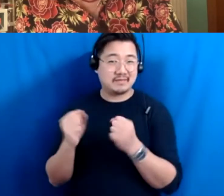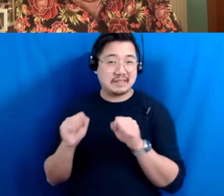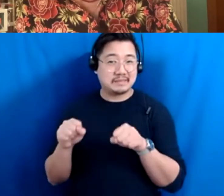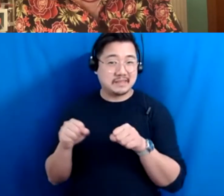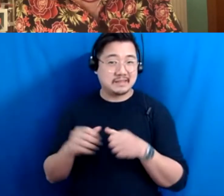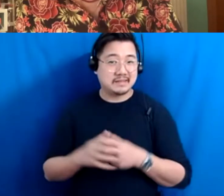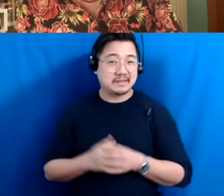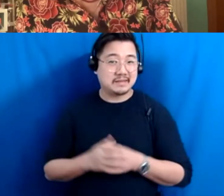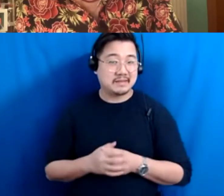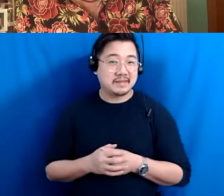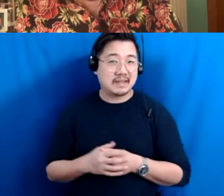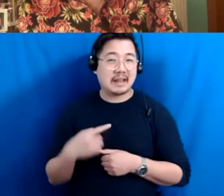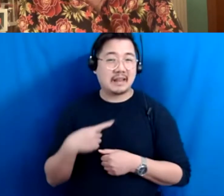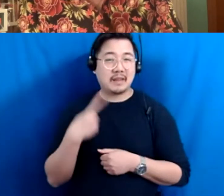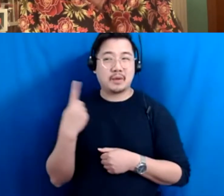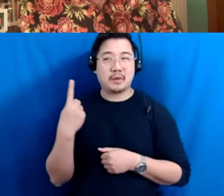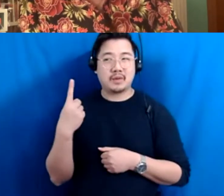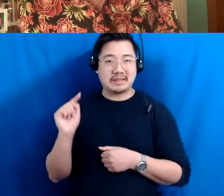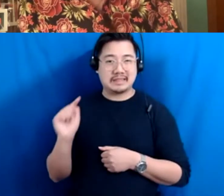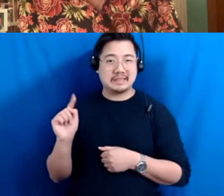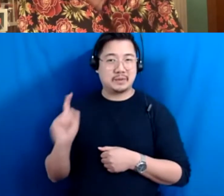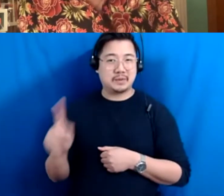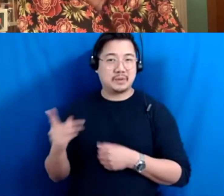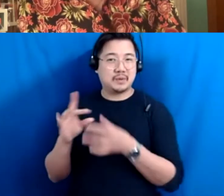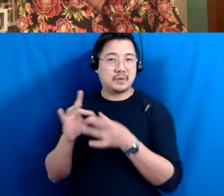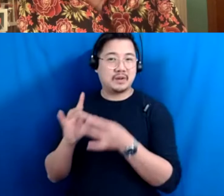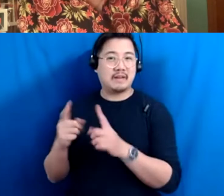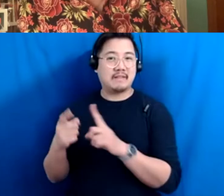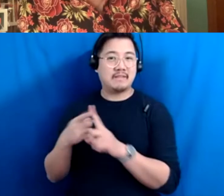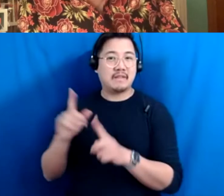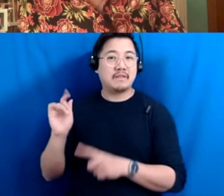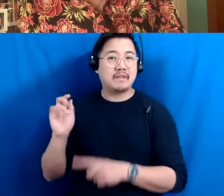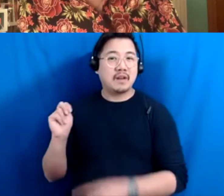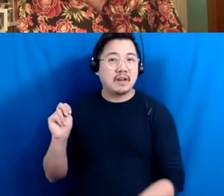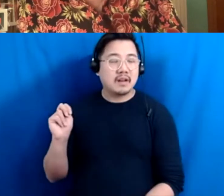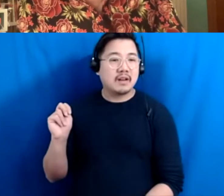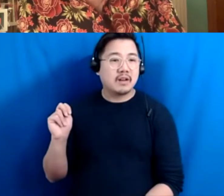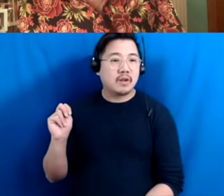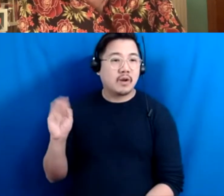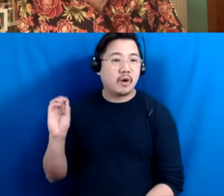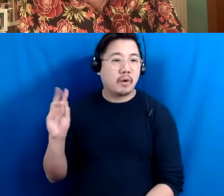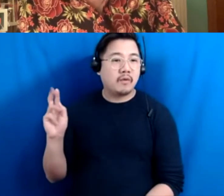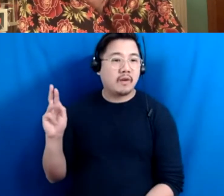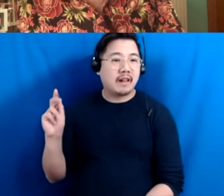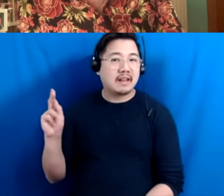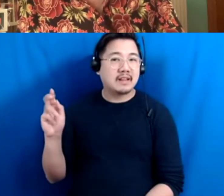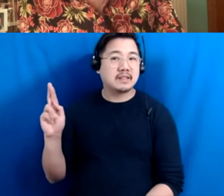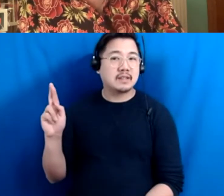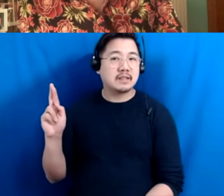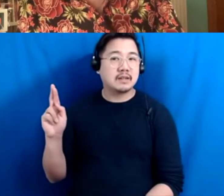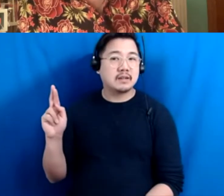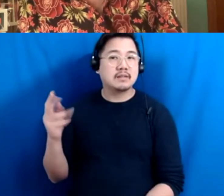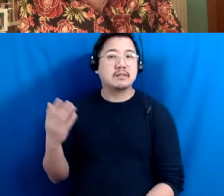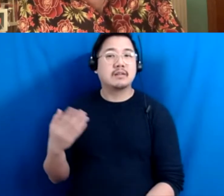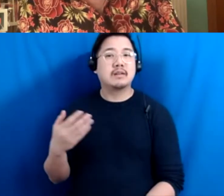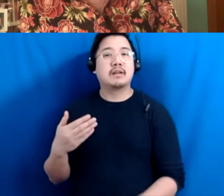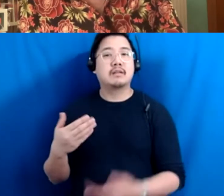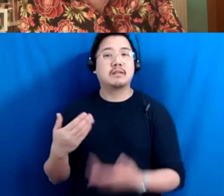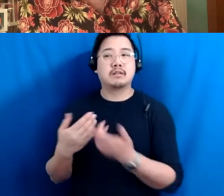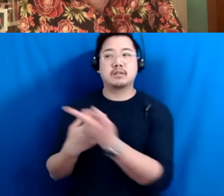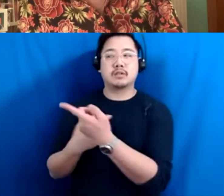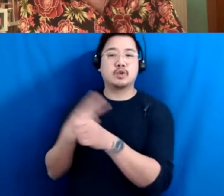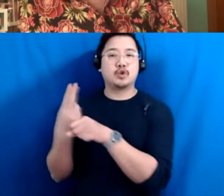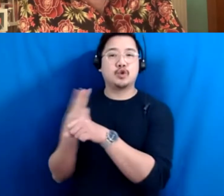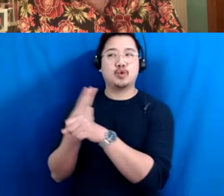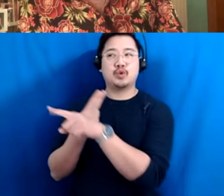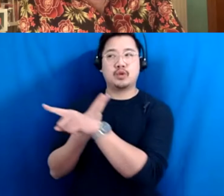this one kind of relates to what we're talking about already from Lynn Oberlander, which is, did having a frame of sorts from the brothers Karamazov